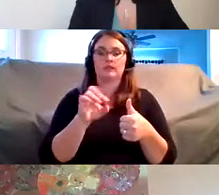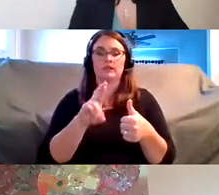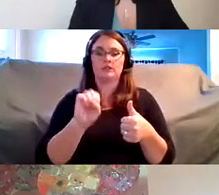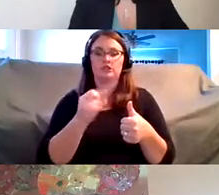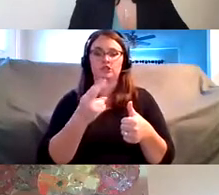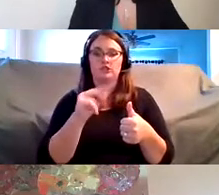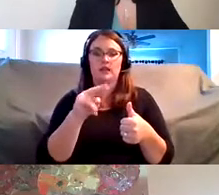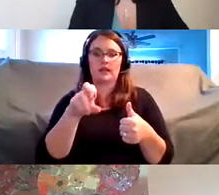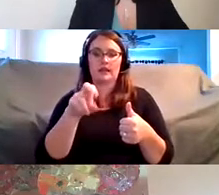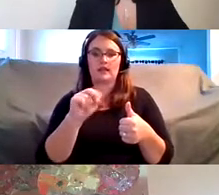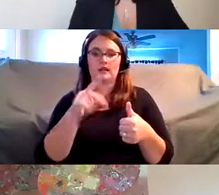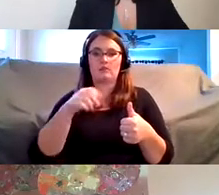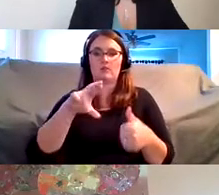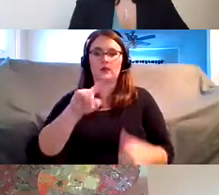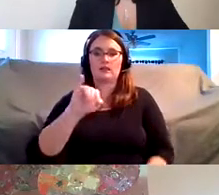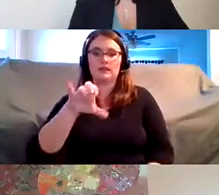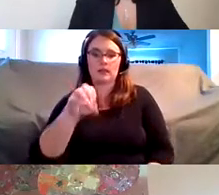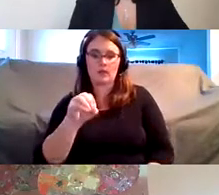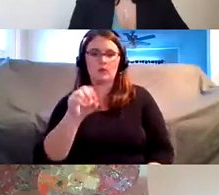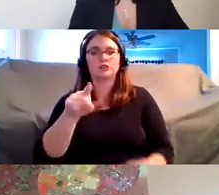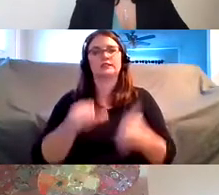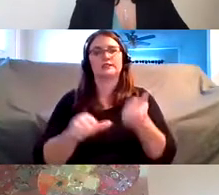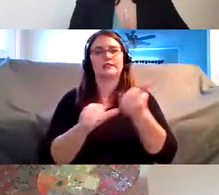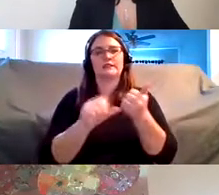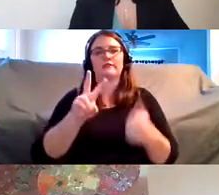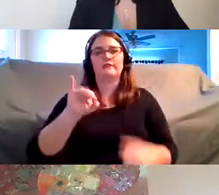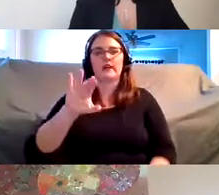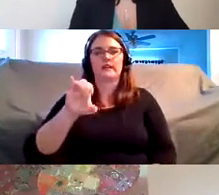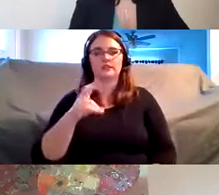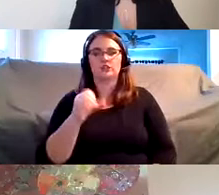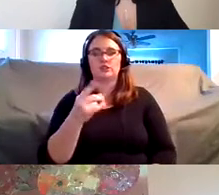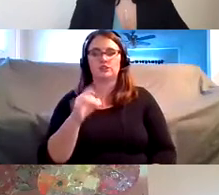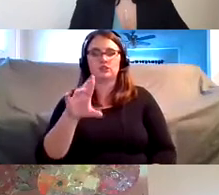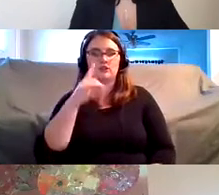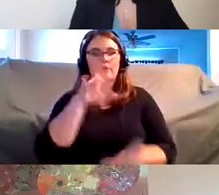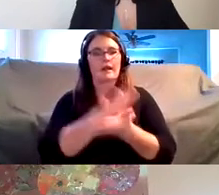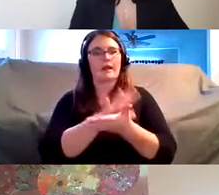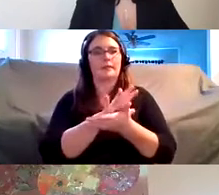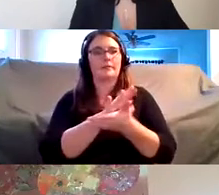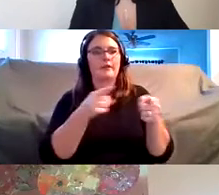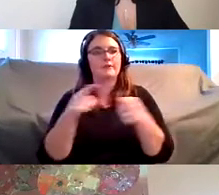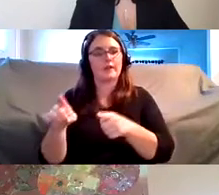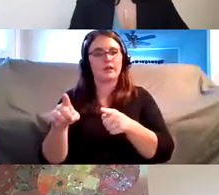Portillo. She's the Assistant Vice Chancellor of Academic Affairs and Professor in the School of Public